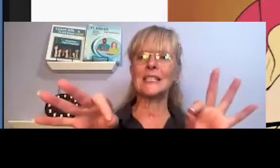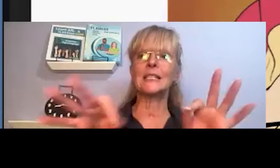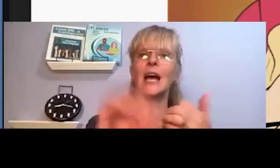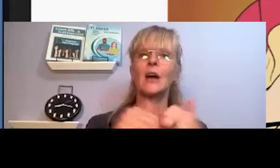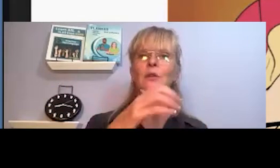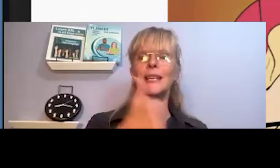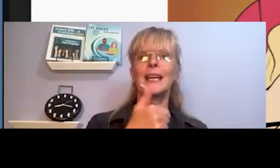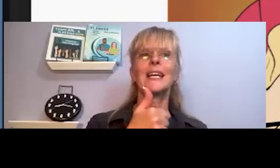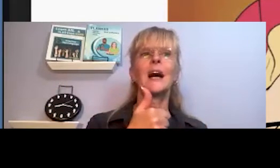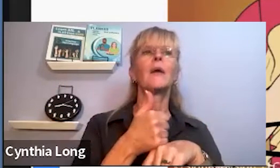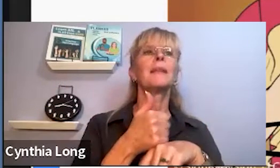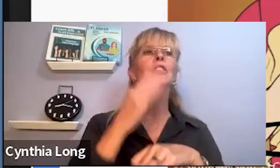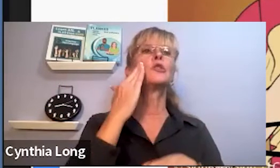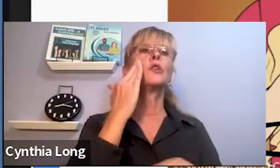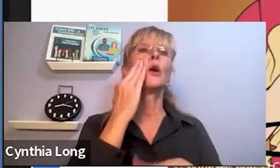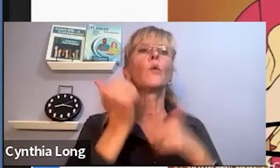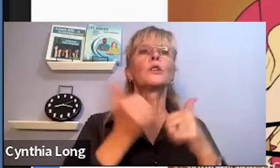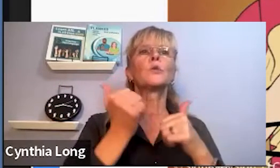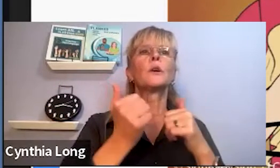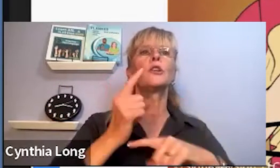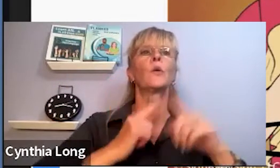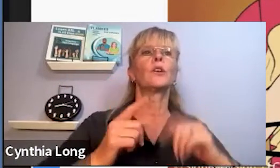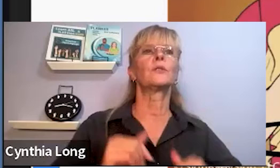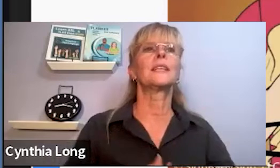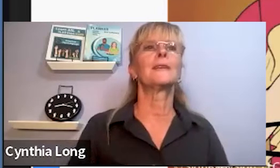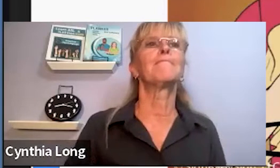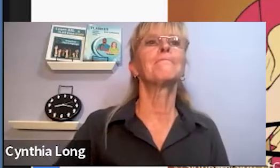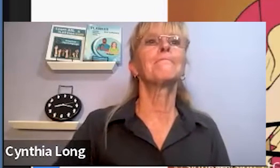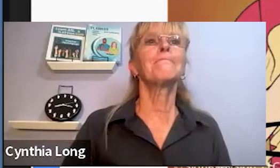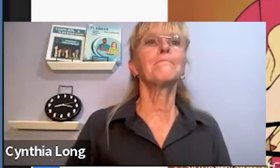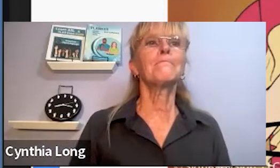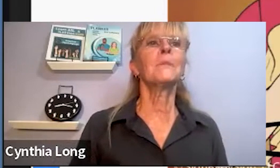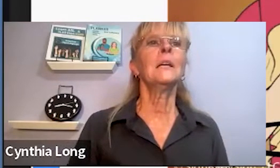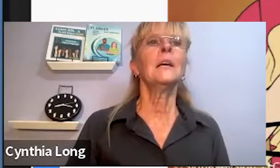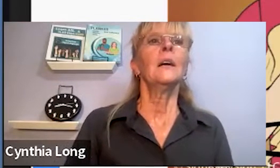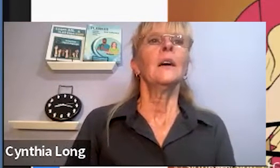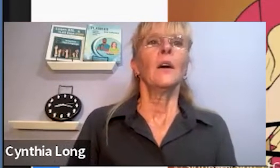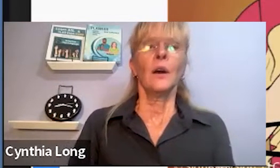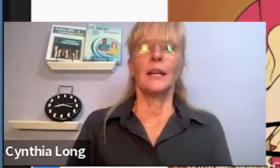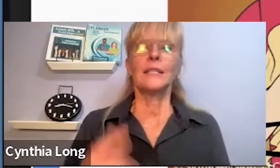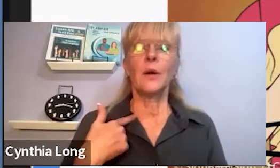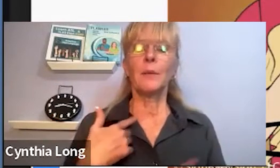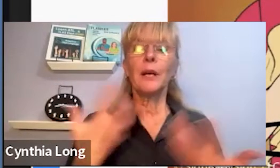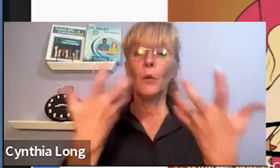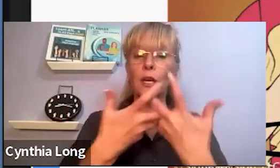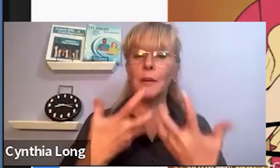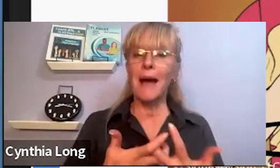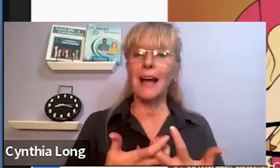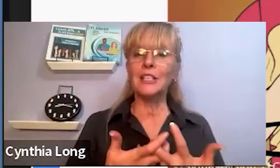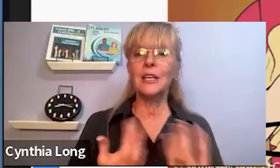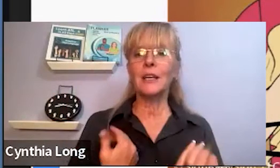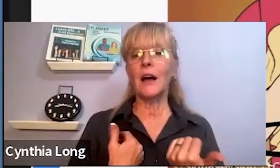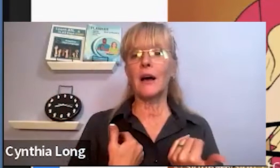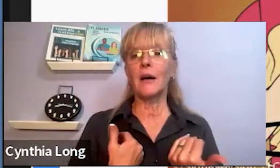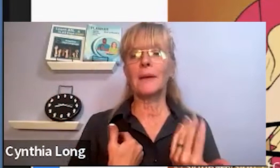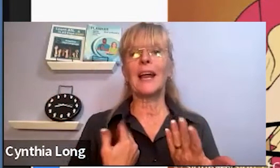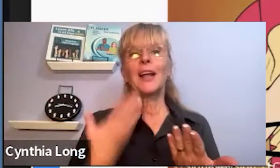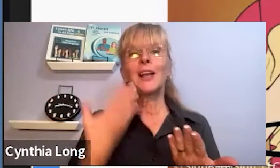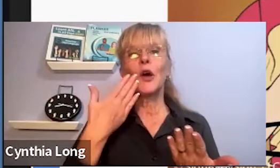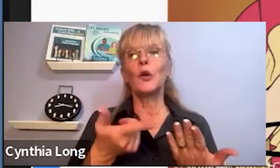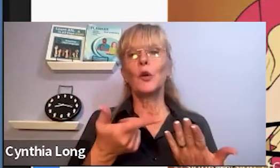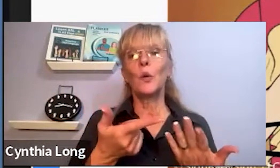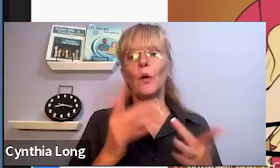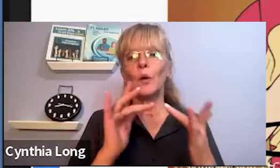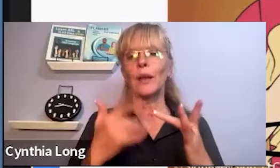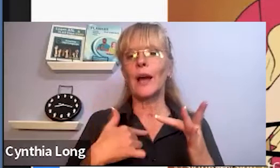the sentence, how you set it up, that you know which one you are using. All right, so here we go. We're going to match it. And